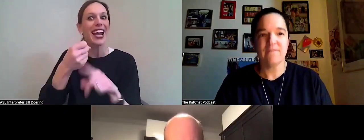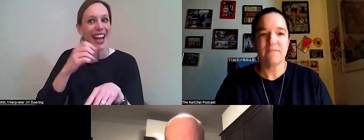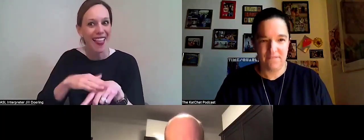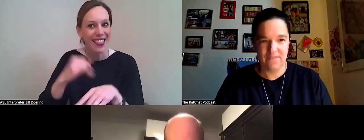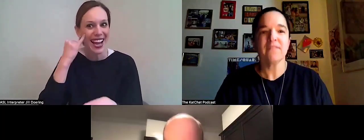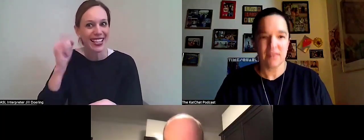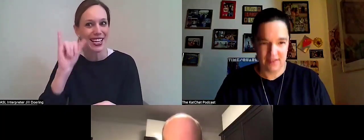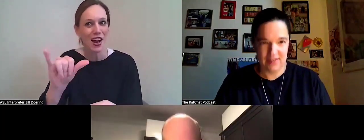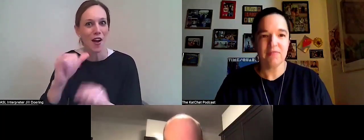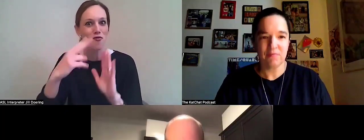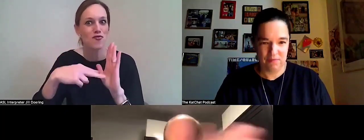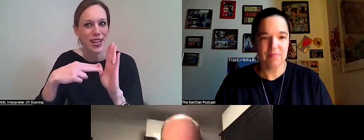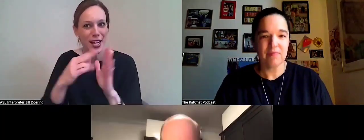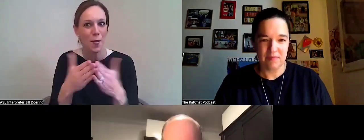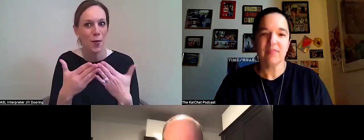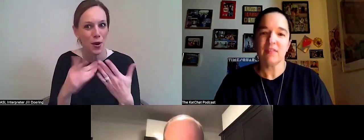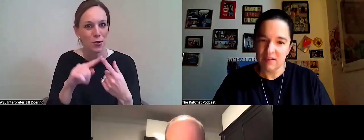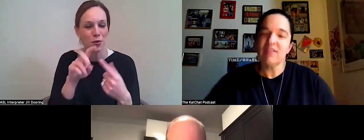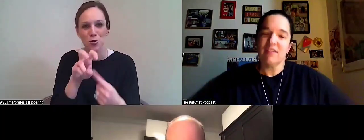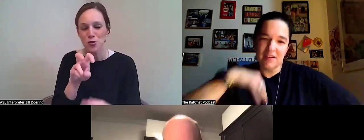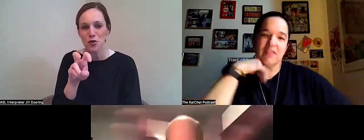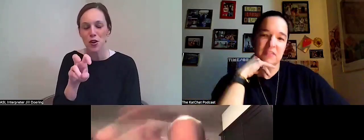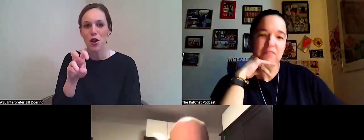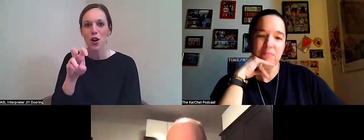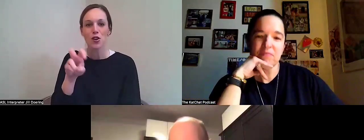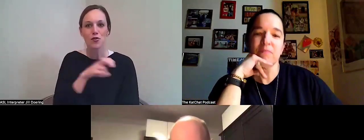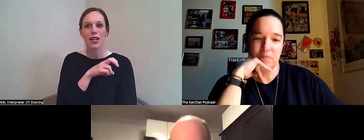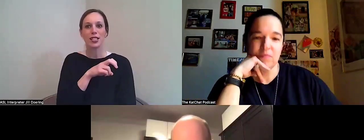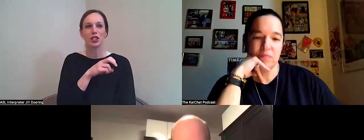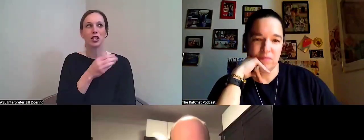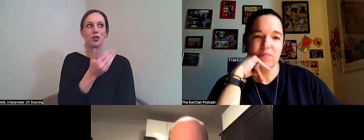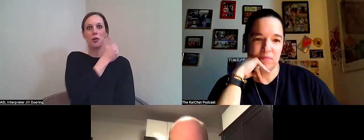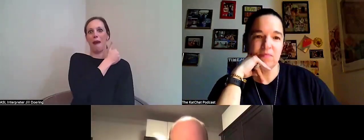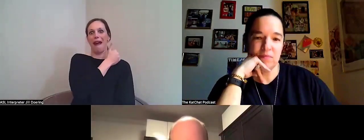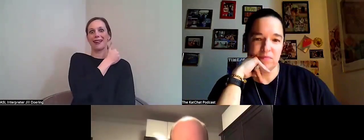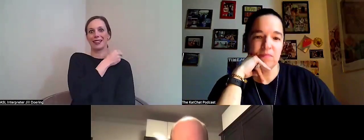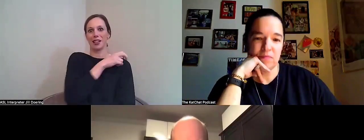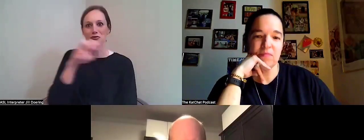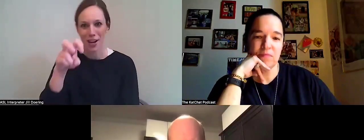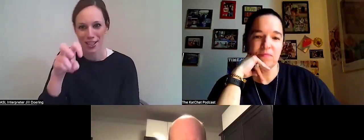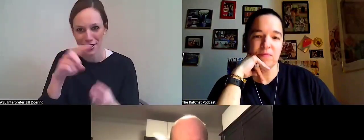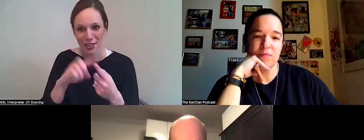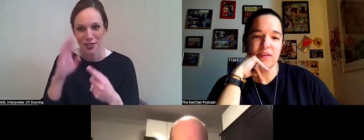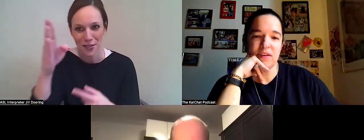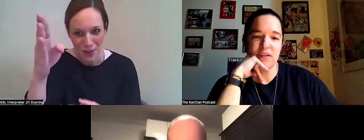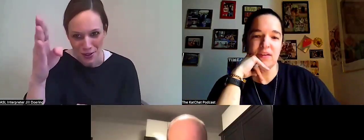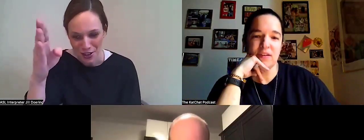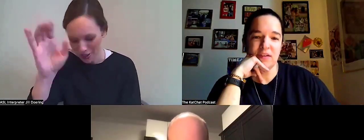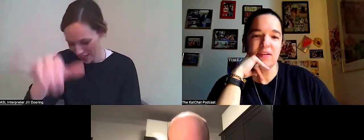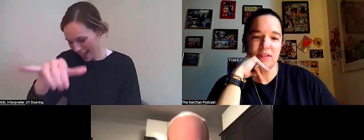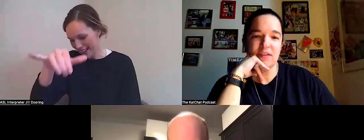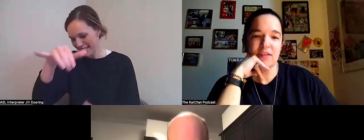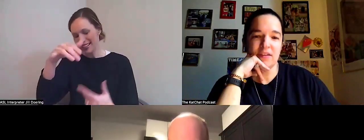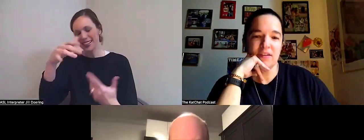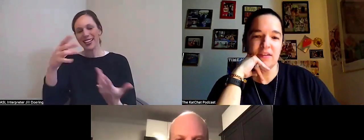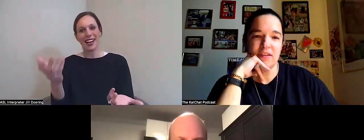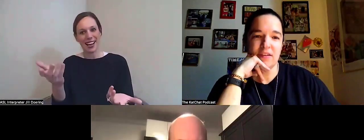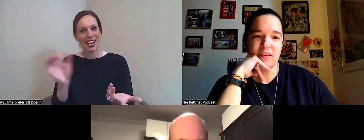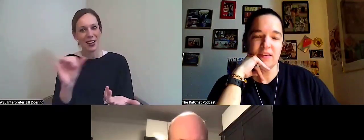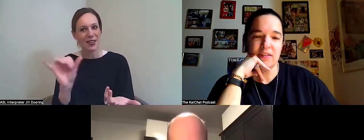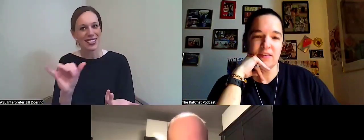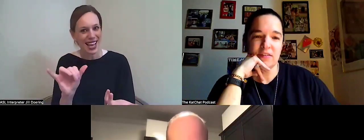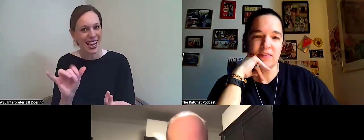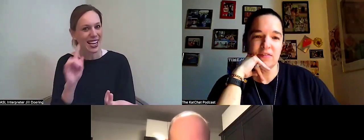book to transition into past and then forward in back to the future, um, the